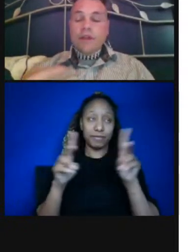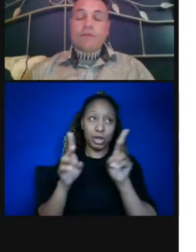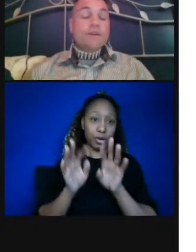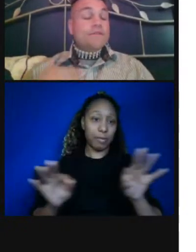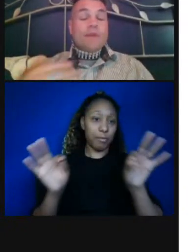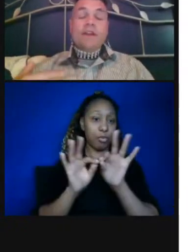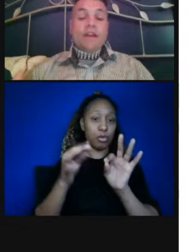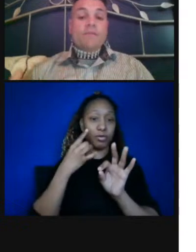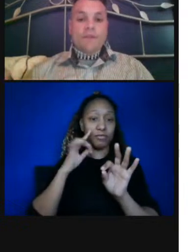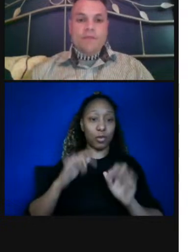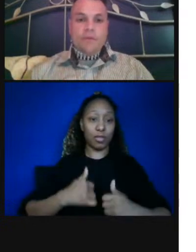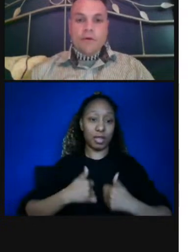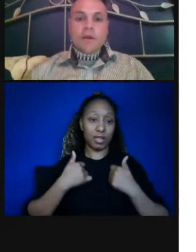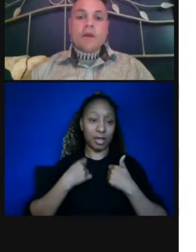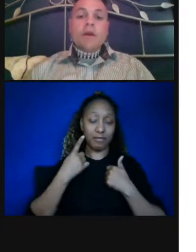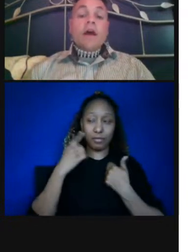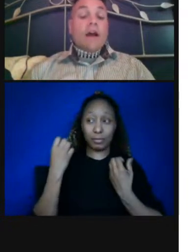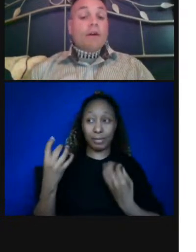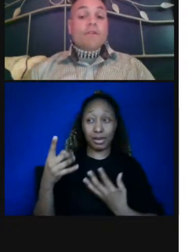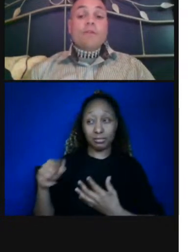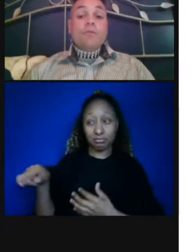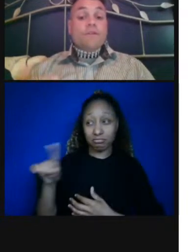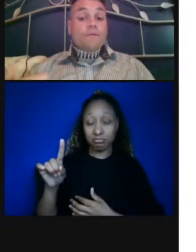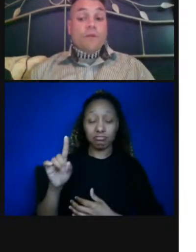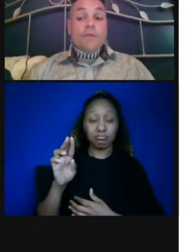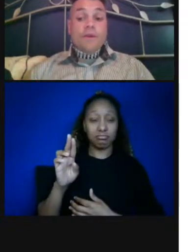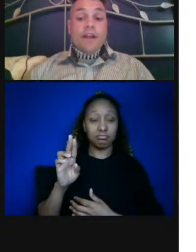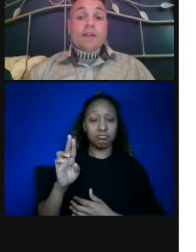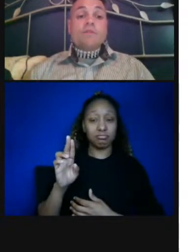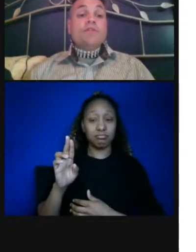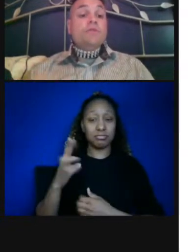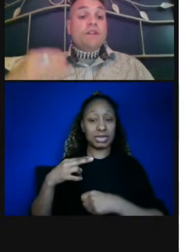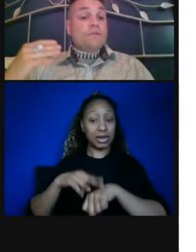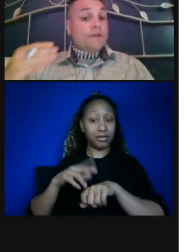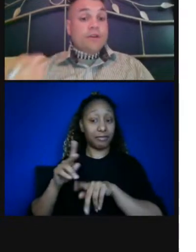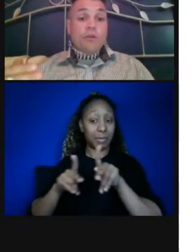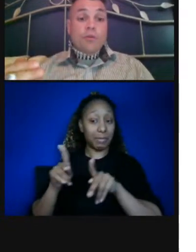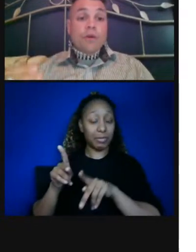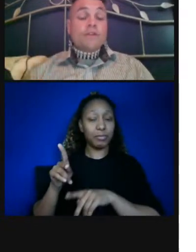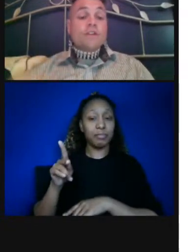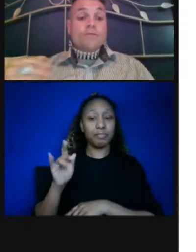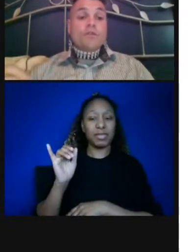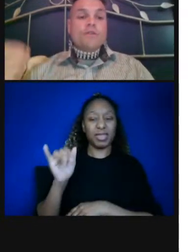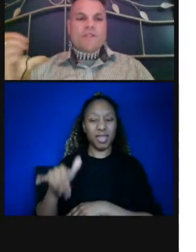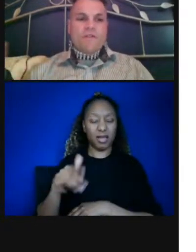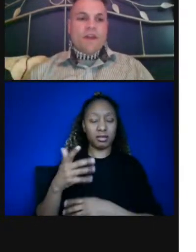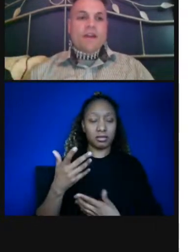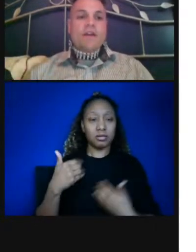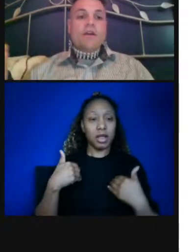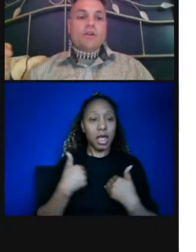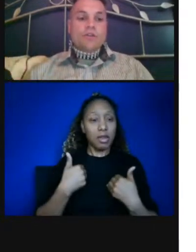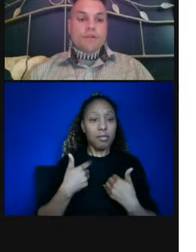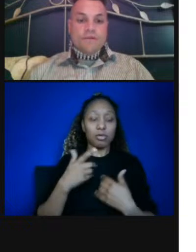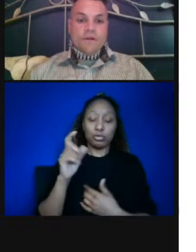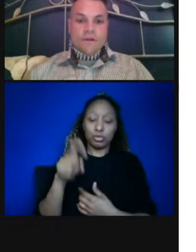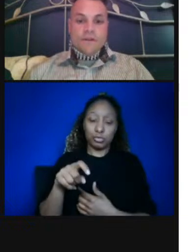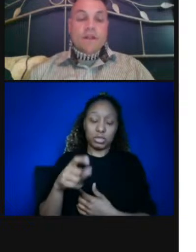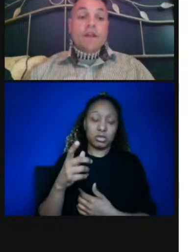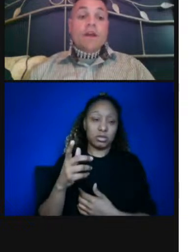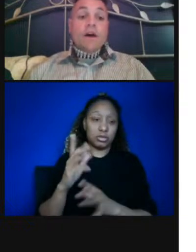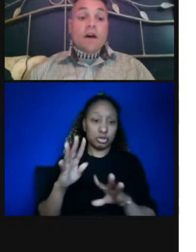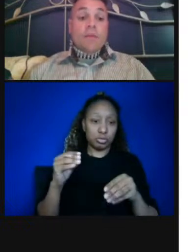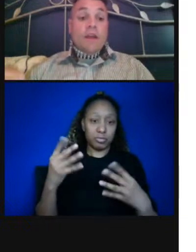the lifeways of many native people. However, with fur-bearing animals, you need very cold winters to produce thick, good